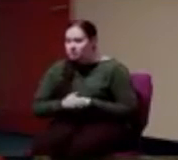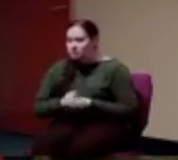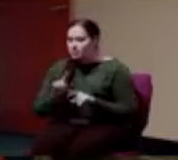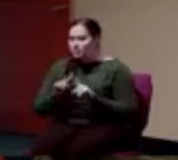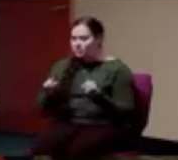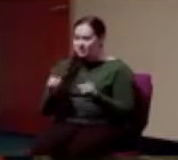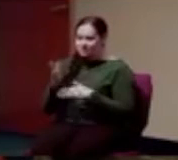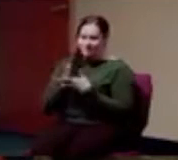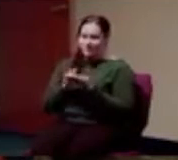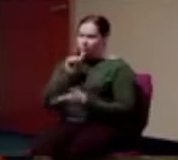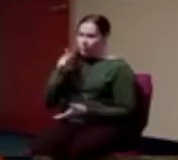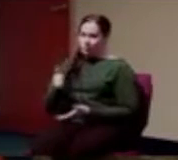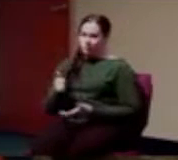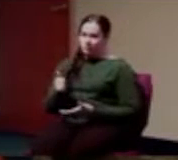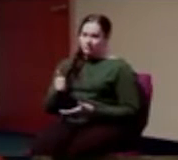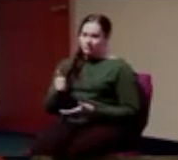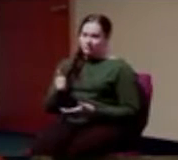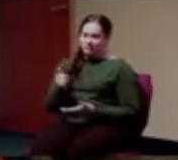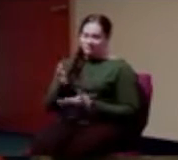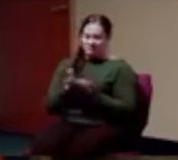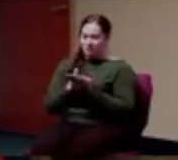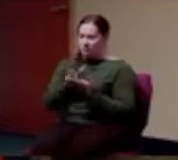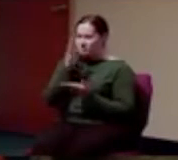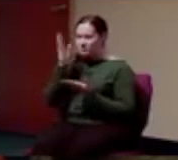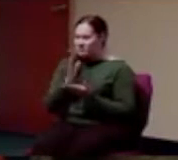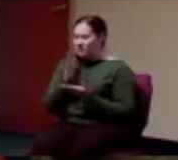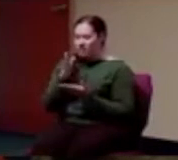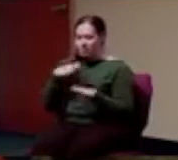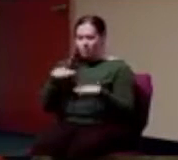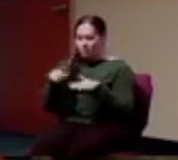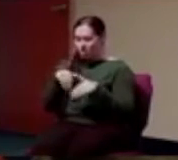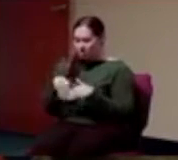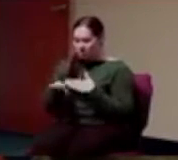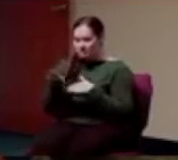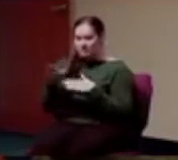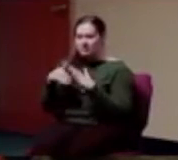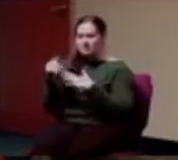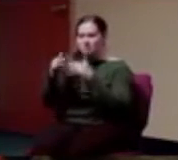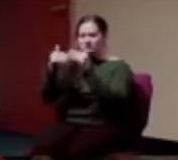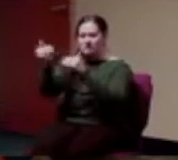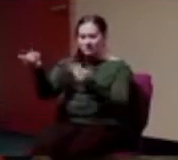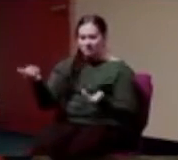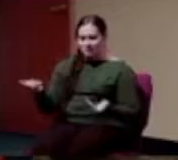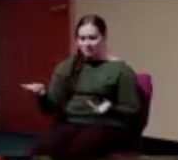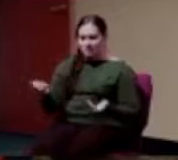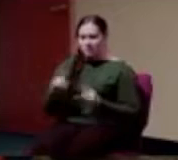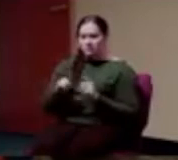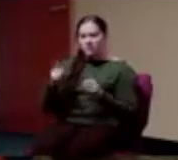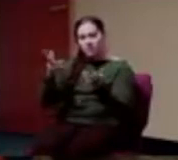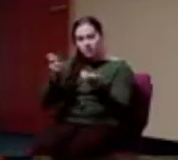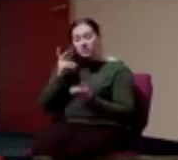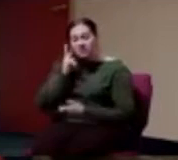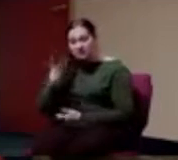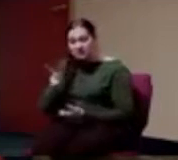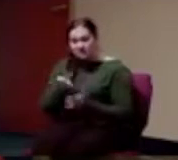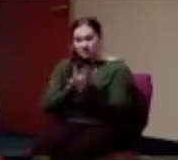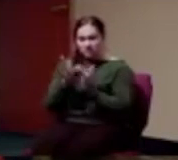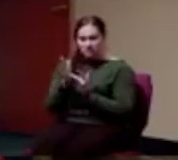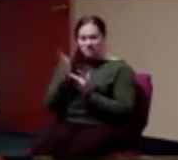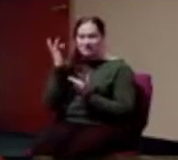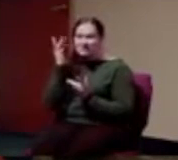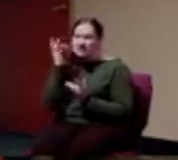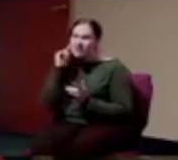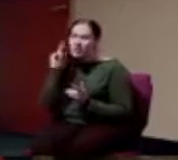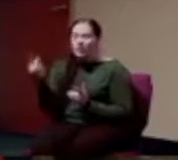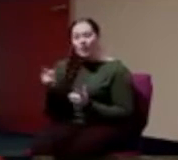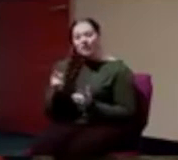that courage to come into this building, but they still want to get just a look at Jesus because they've heard that he can change their life. He's heard of